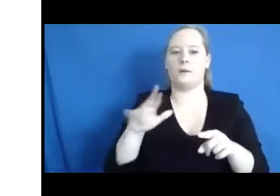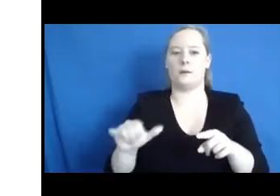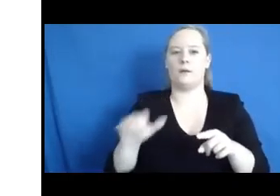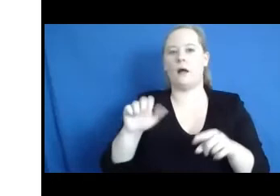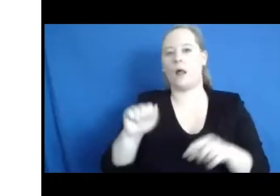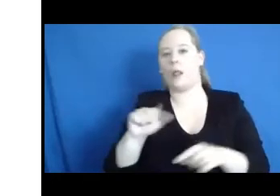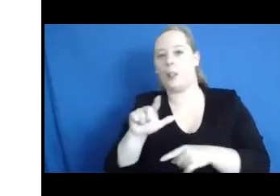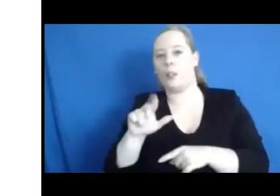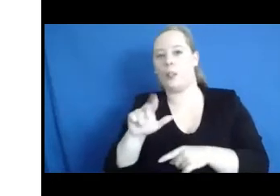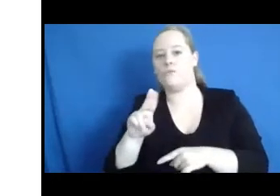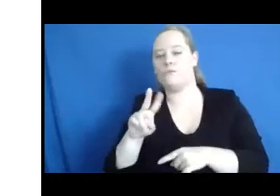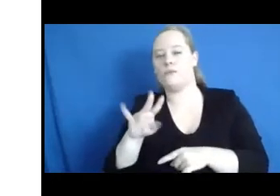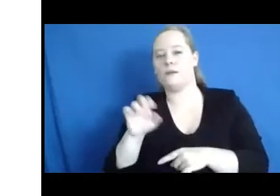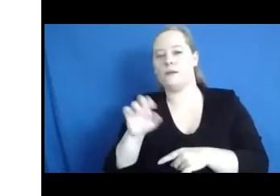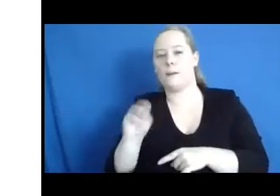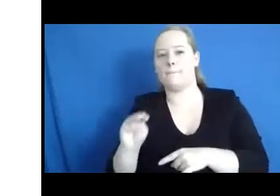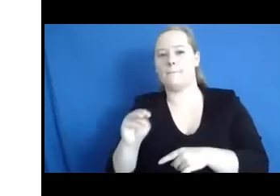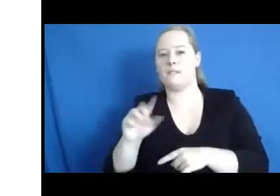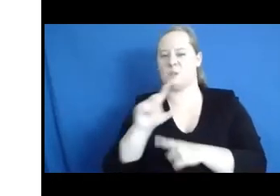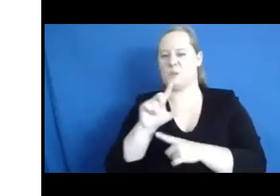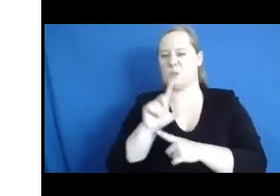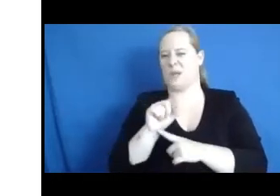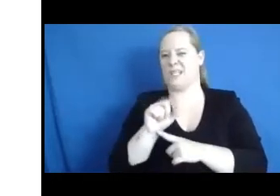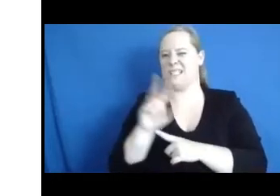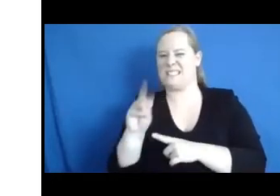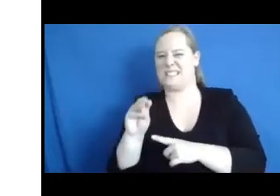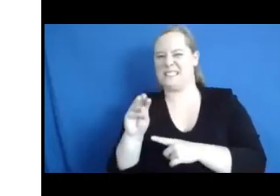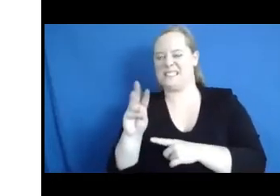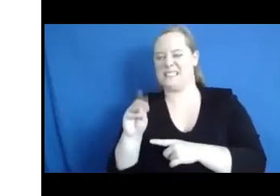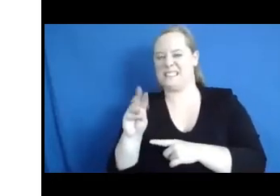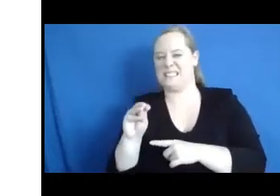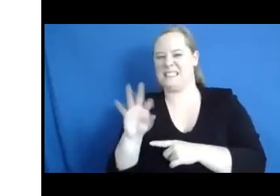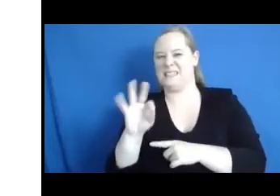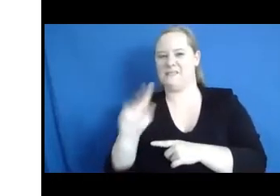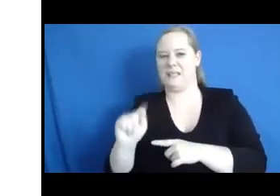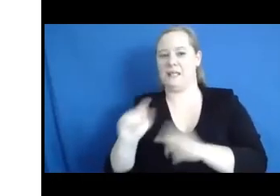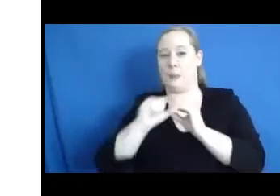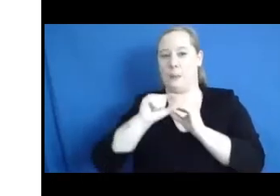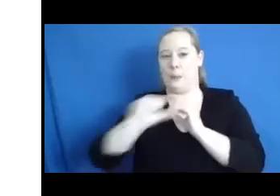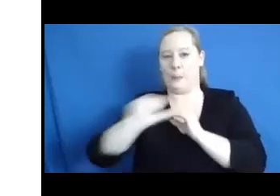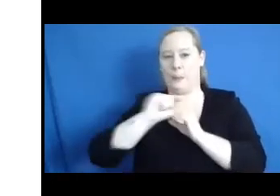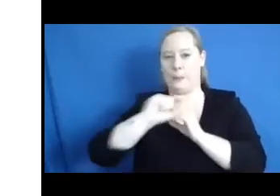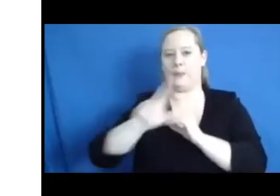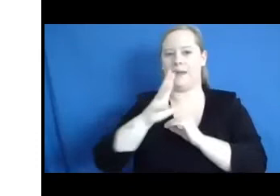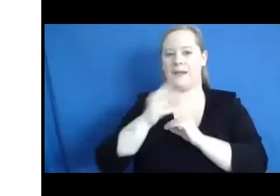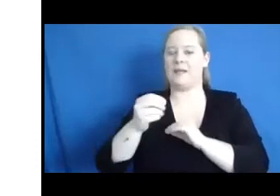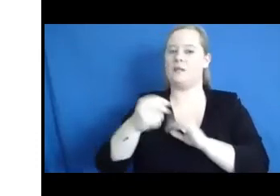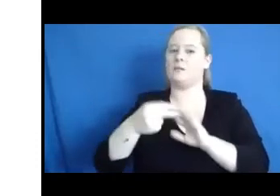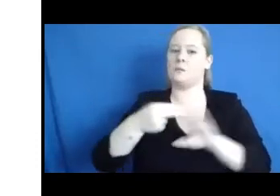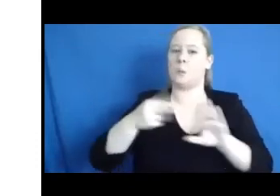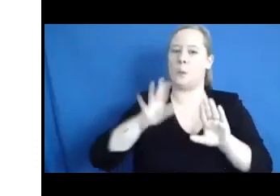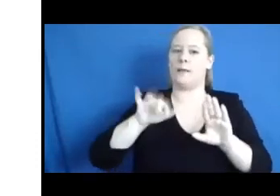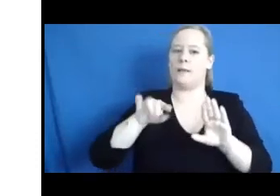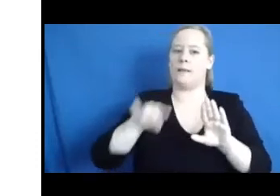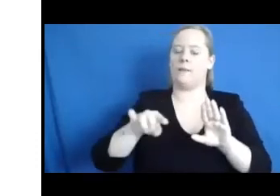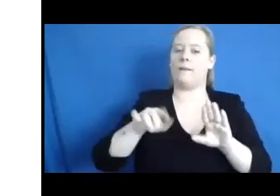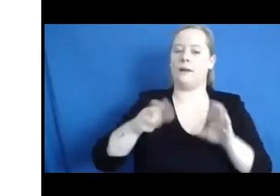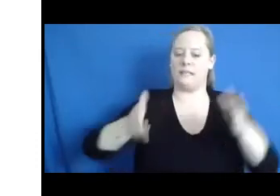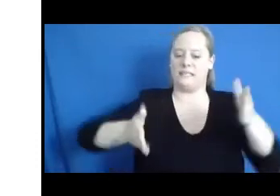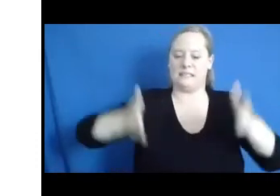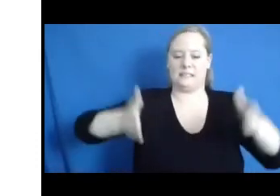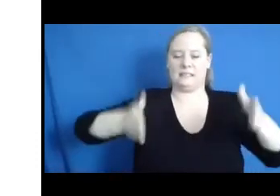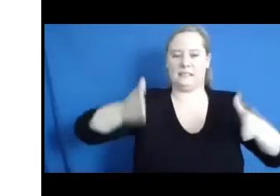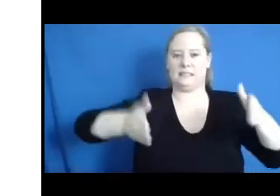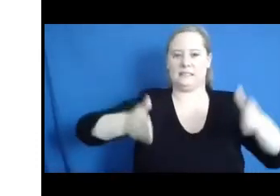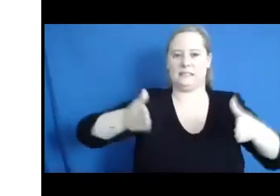that area. And underlying that alluvium and on the sides of the alluvium, you see